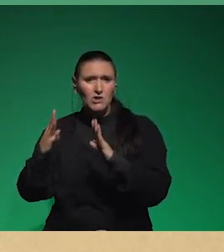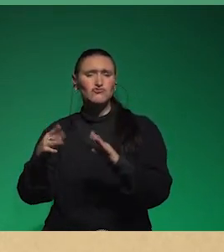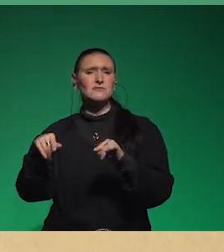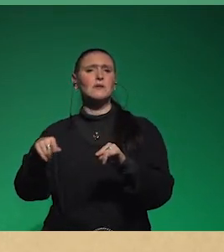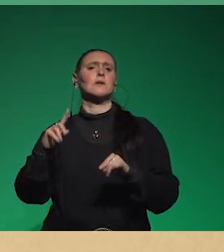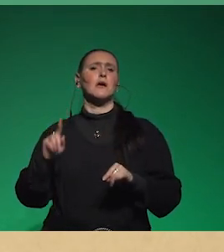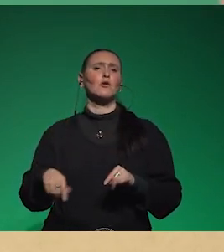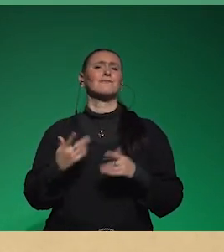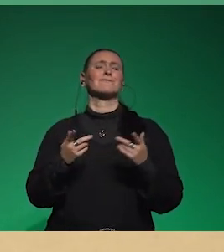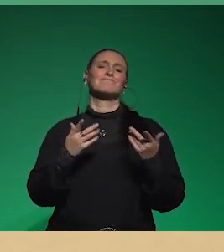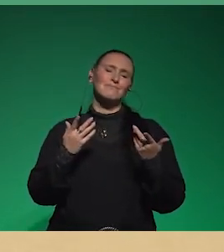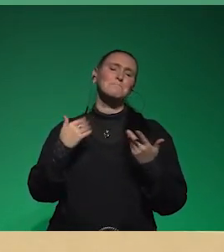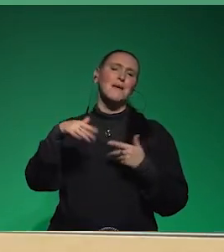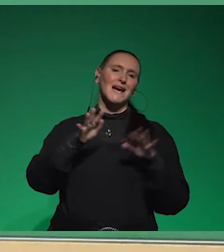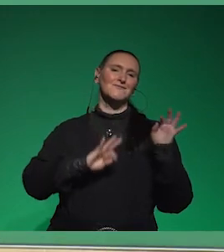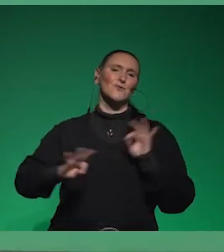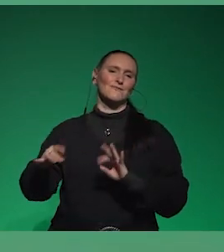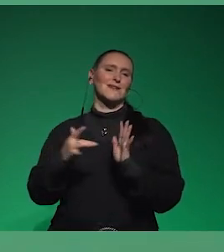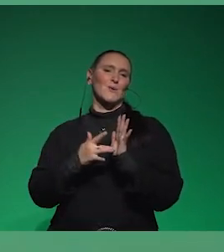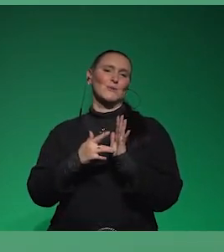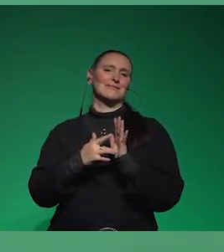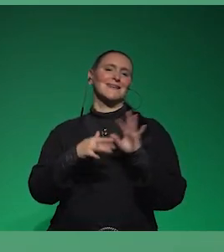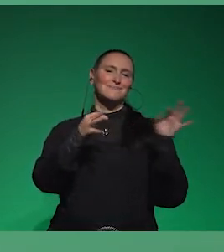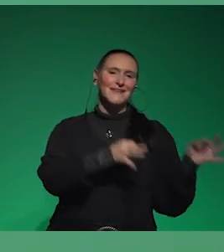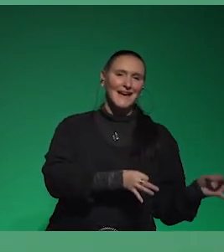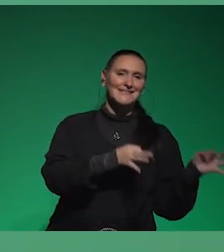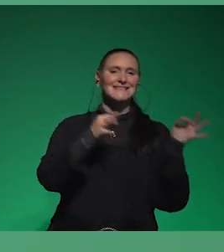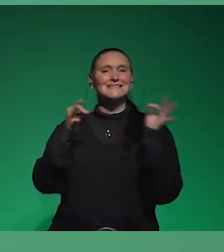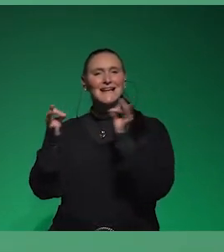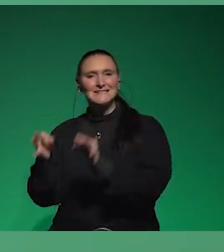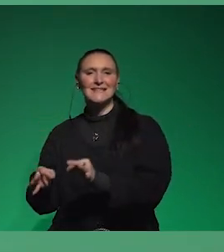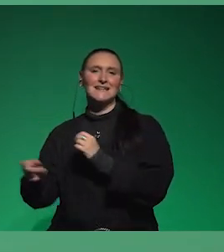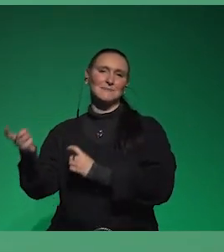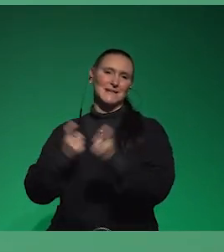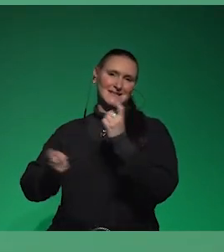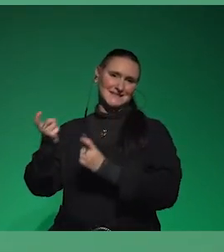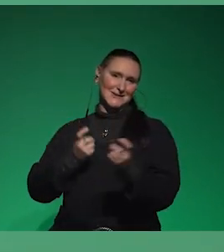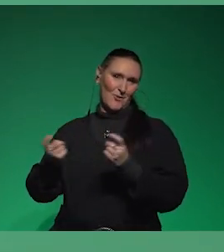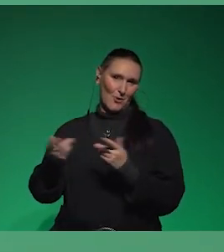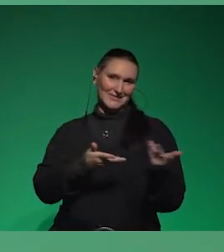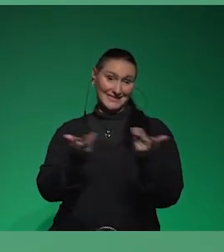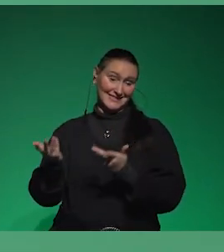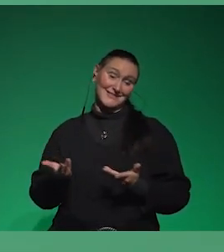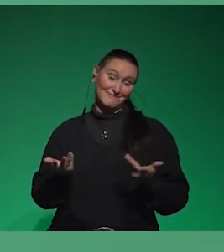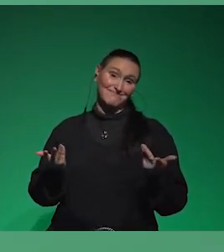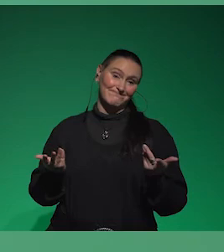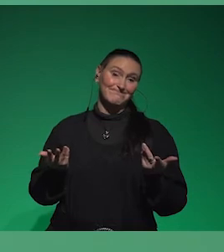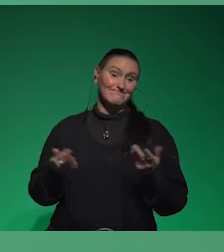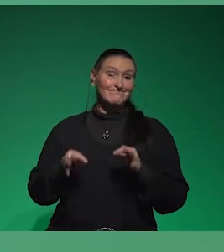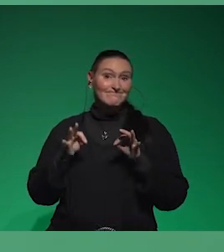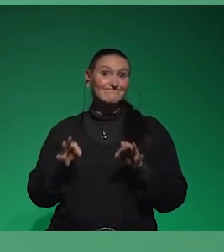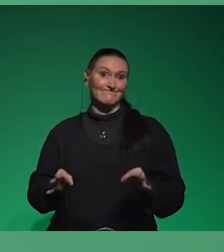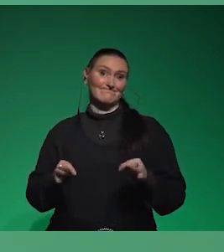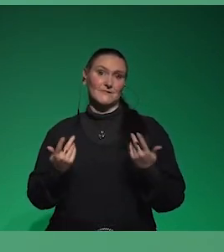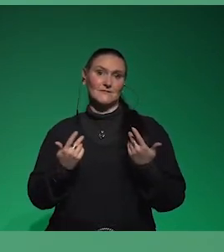schemes, where often a company was set up and surrounding smallholder farmers, usually within the